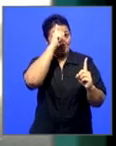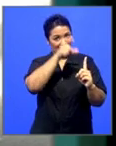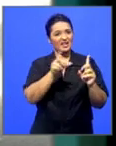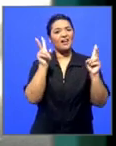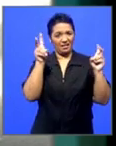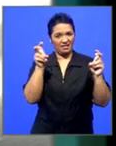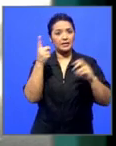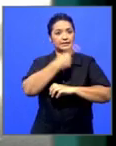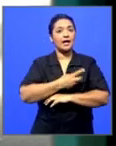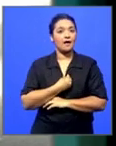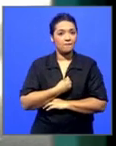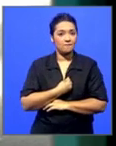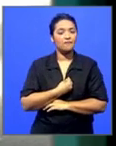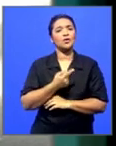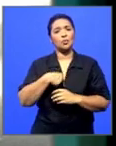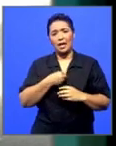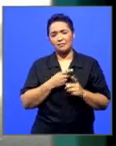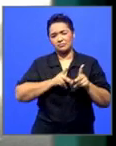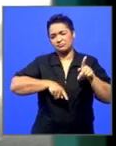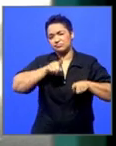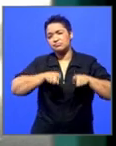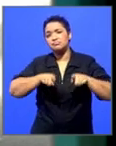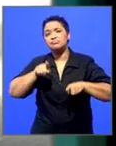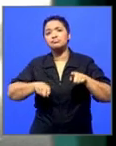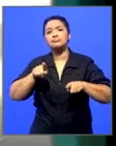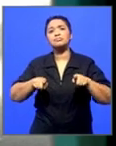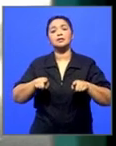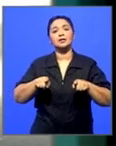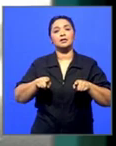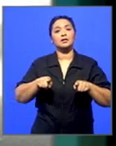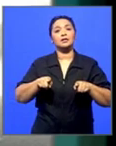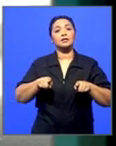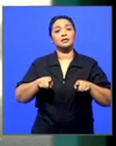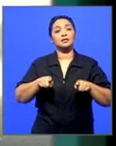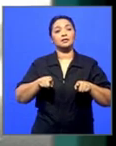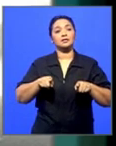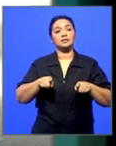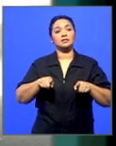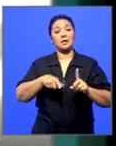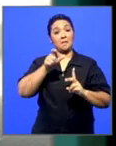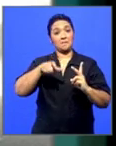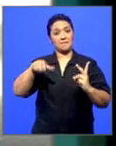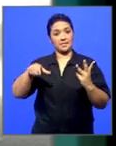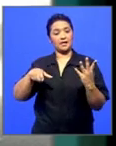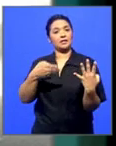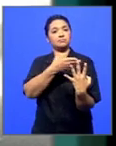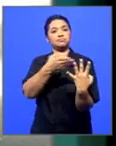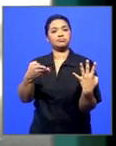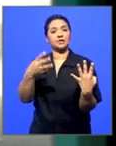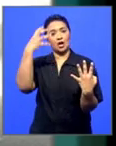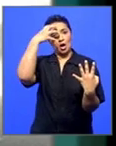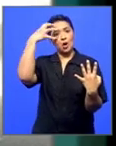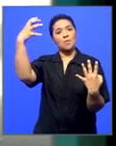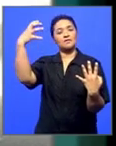an array of stars there in the presence of our National Poet Laureate, Professor